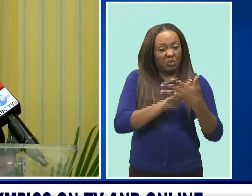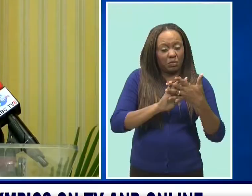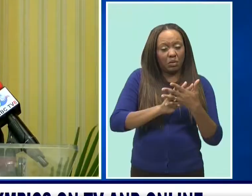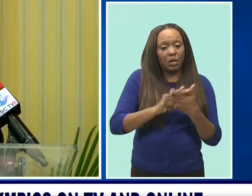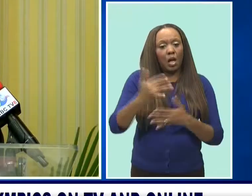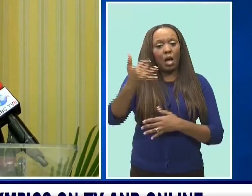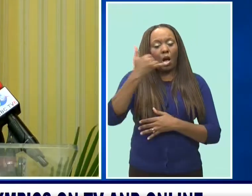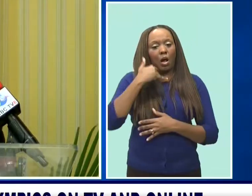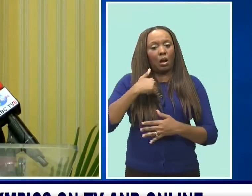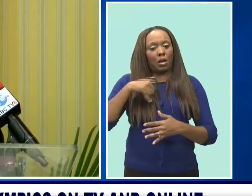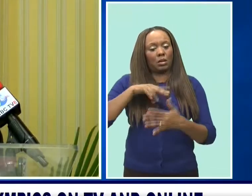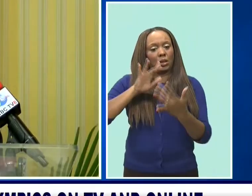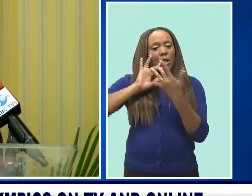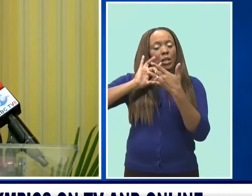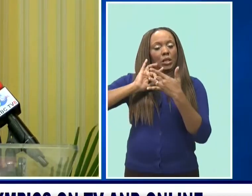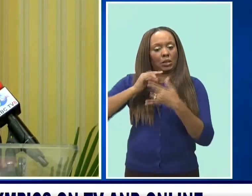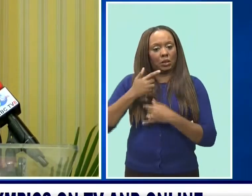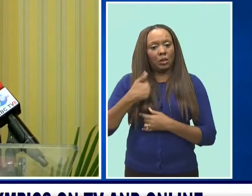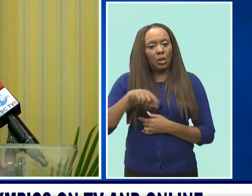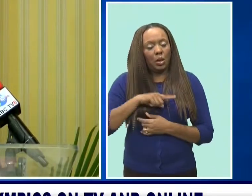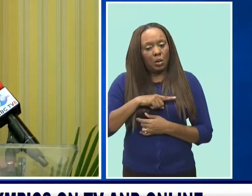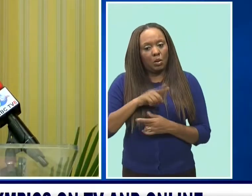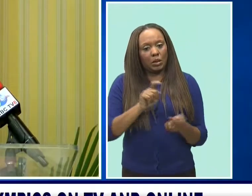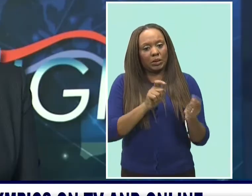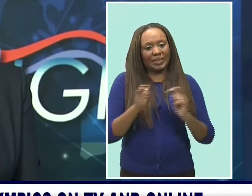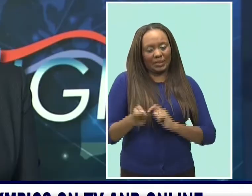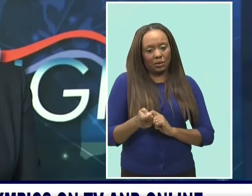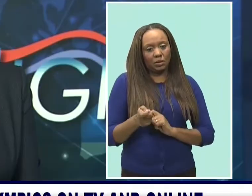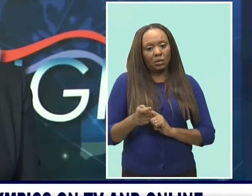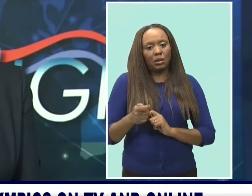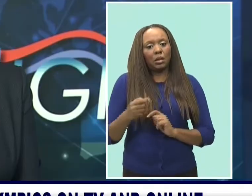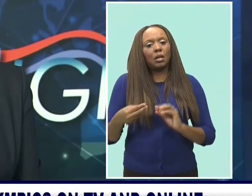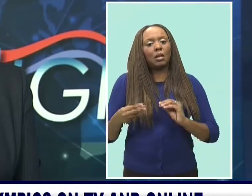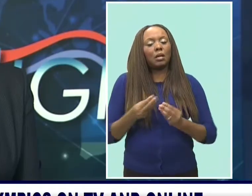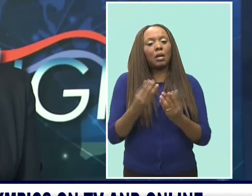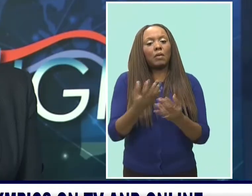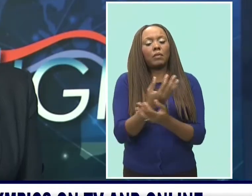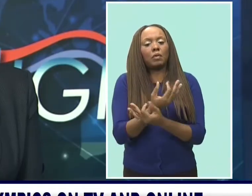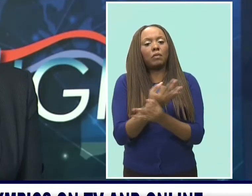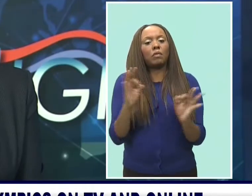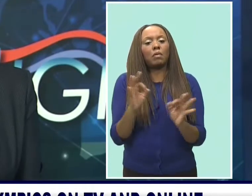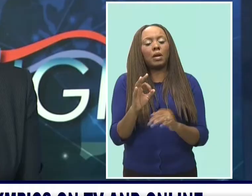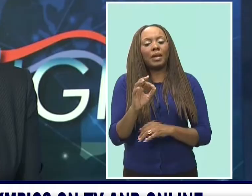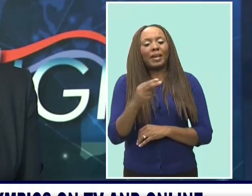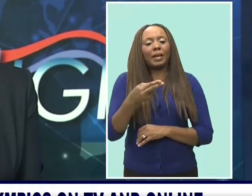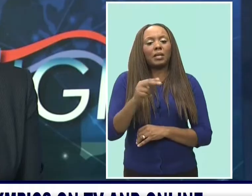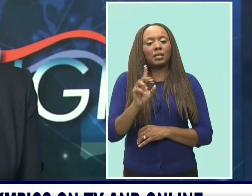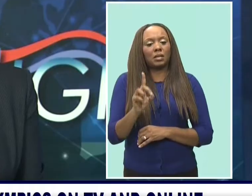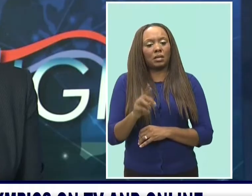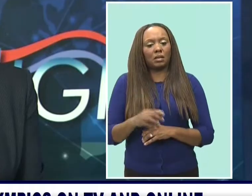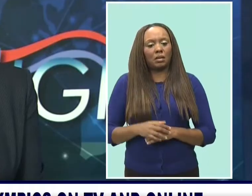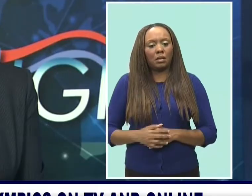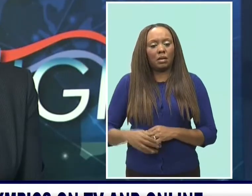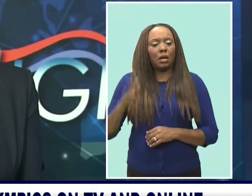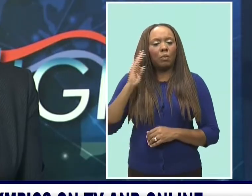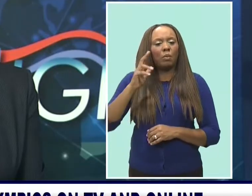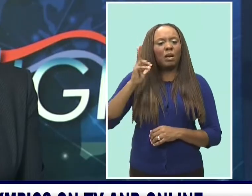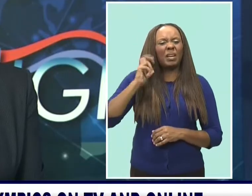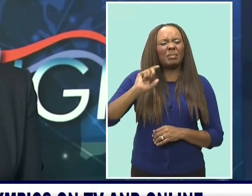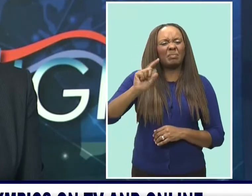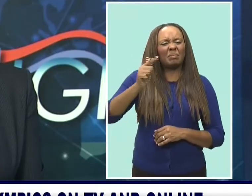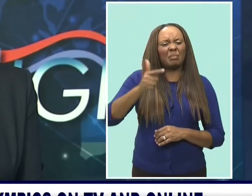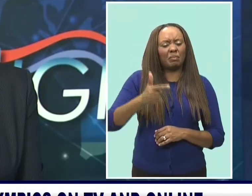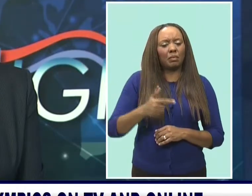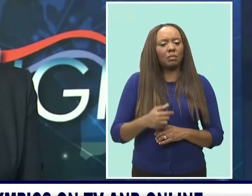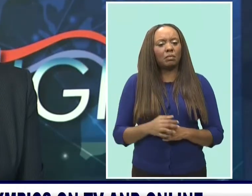superior HD reception. And we will hear more from Mr. Leacock and about the Olympics coverage later